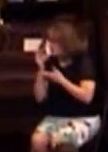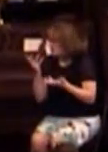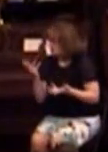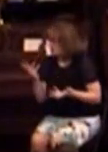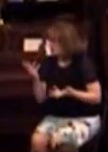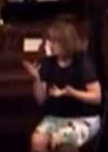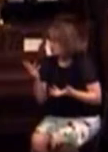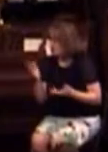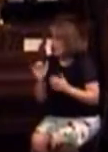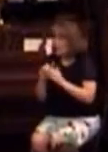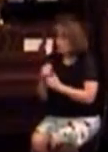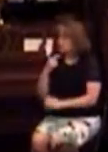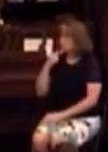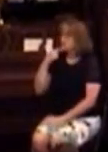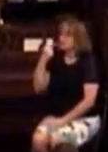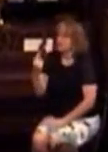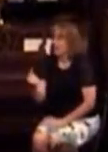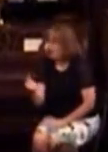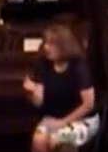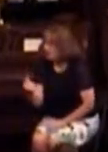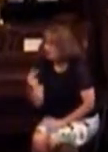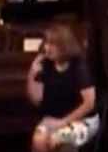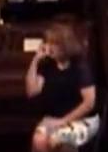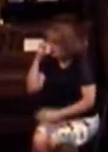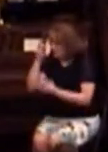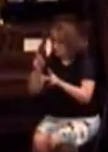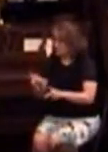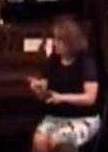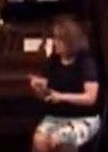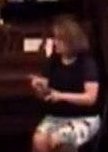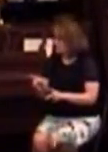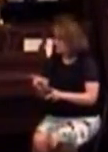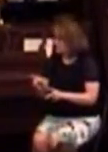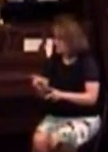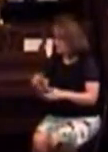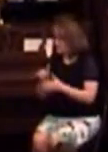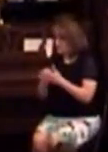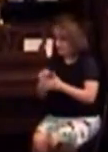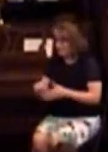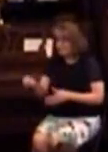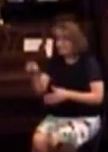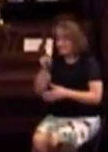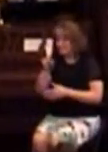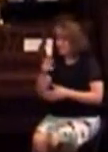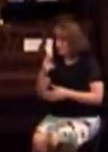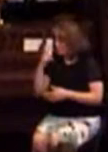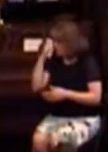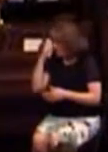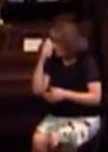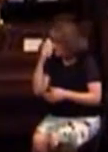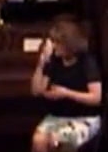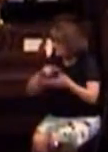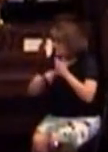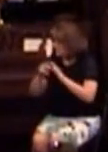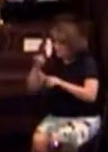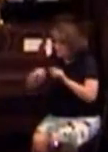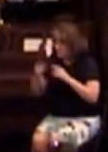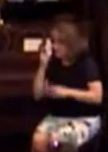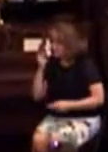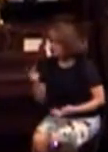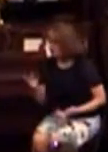blind person what blindness is? How do you explain that? Hey, you're blind. All you have